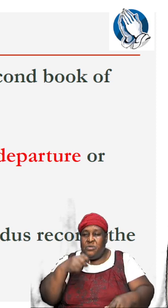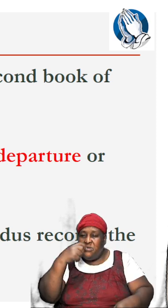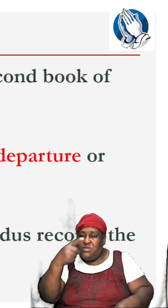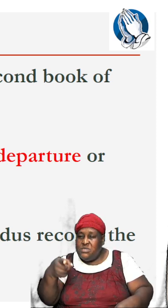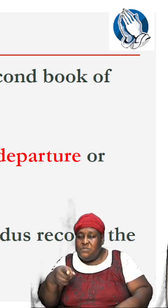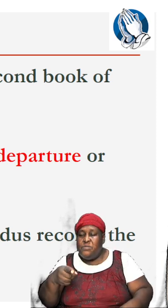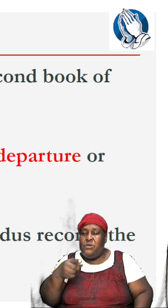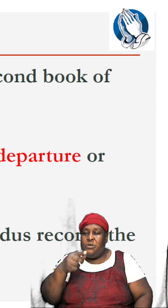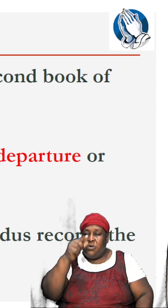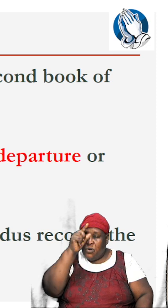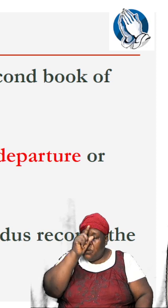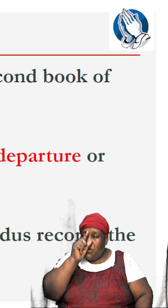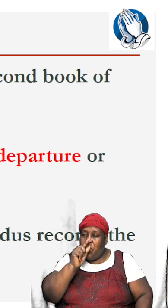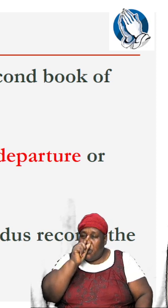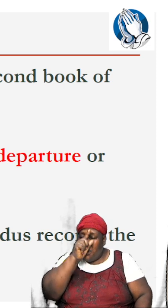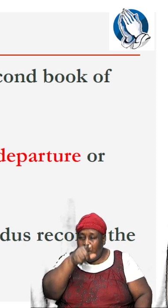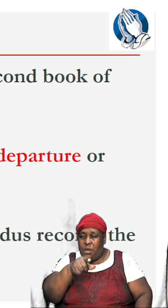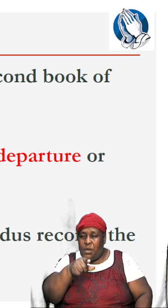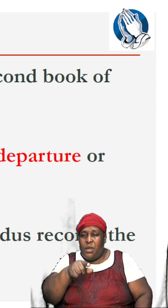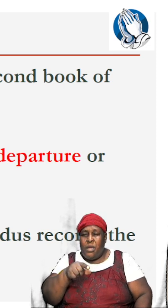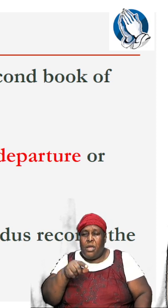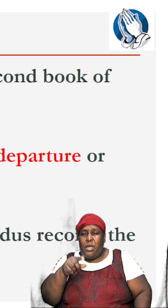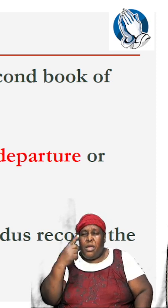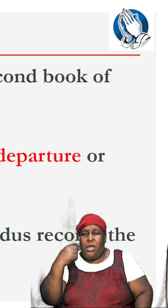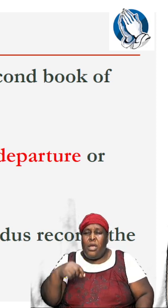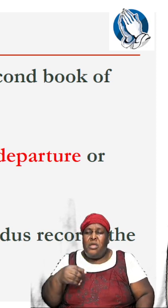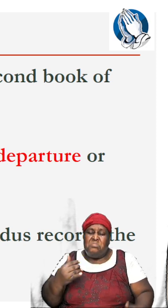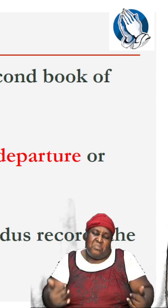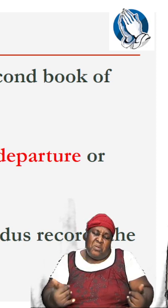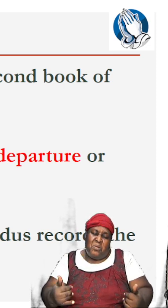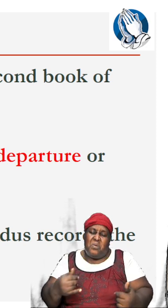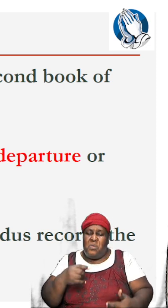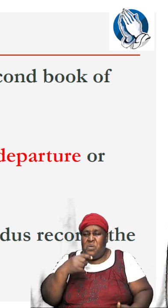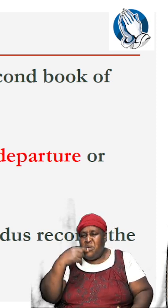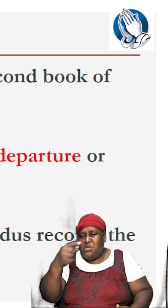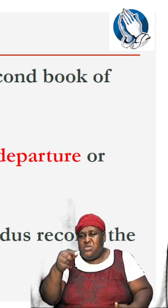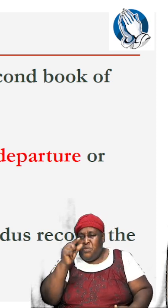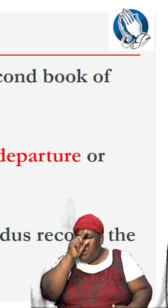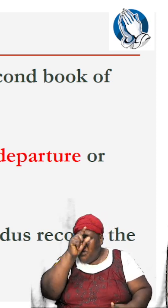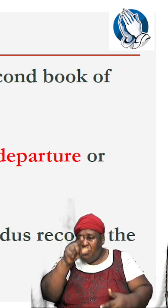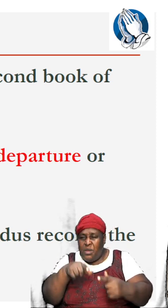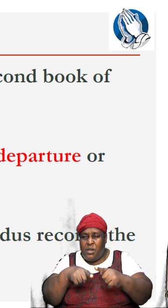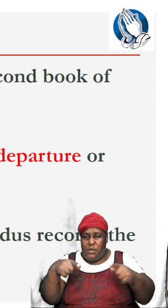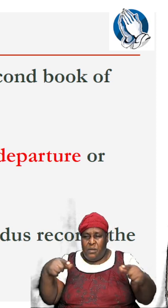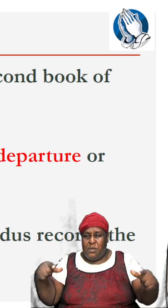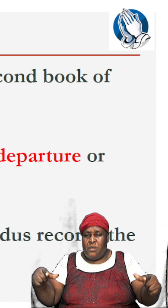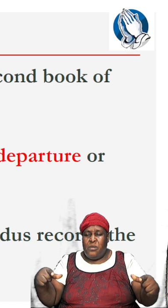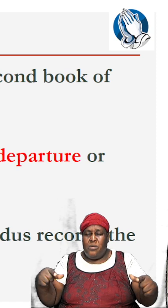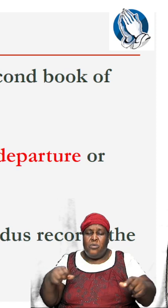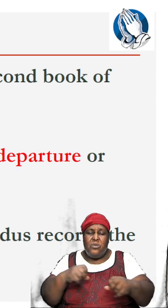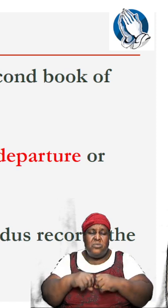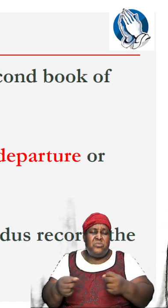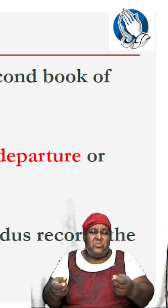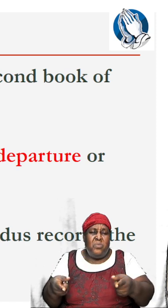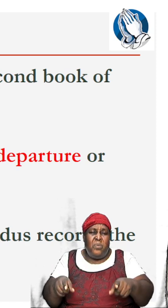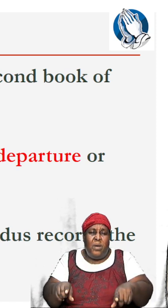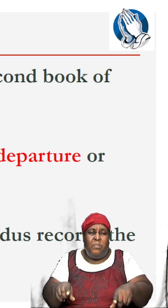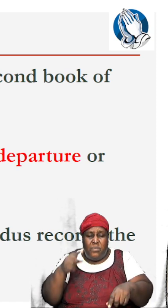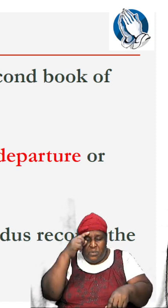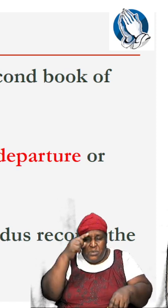Greek. And it so happened that because they were now speaking Greek language, praise God, it so happened that they